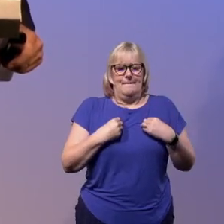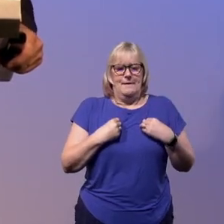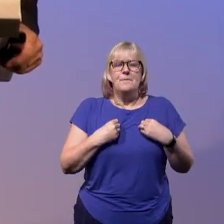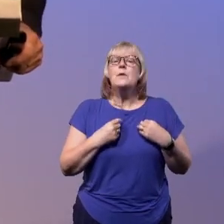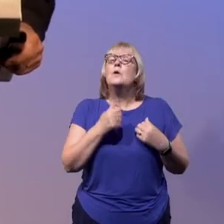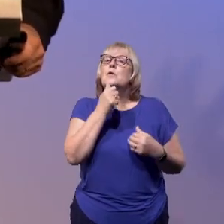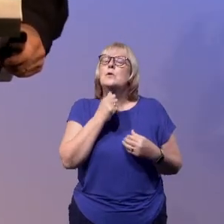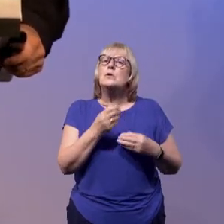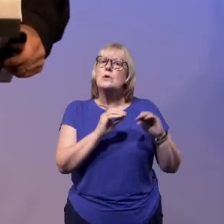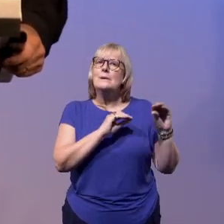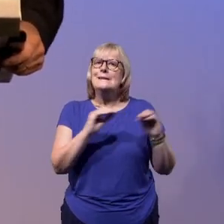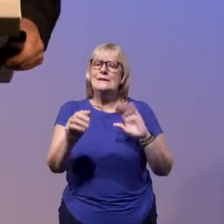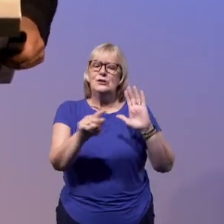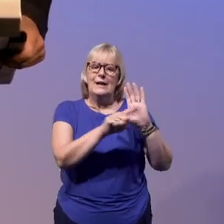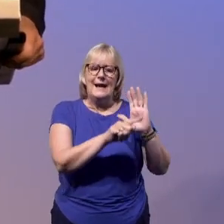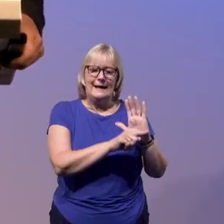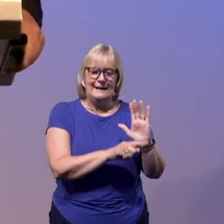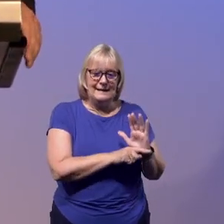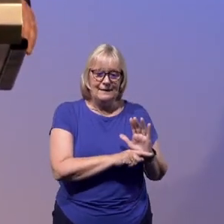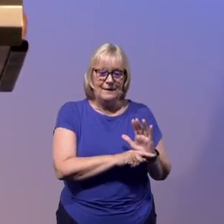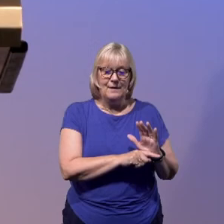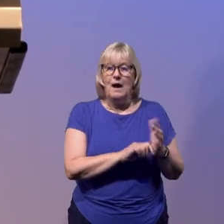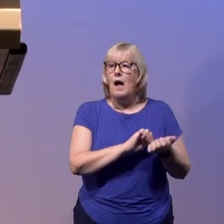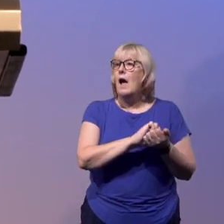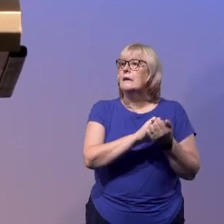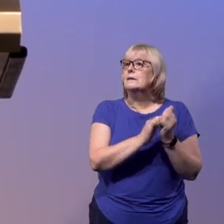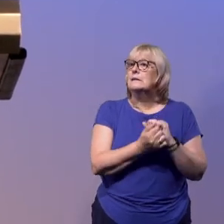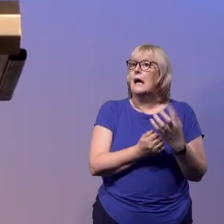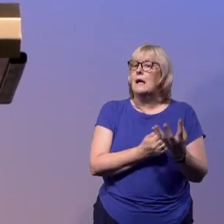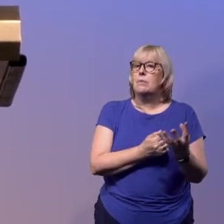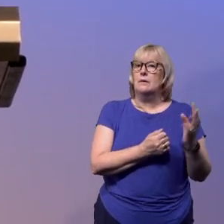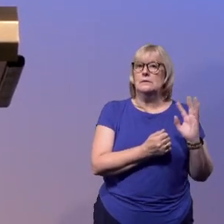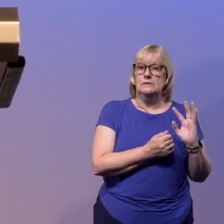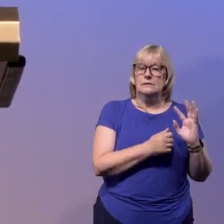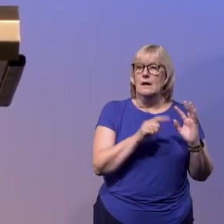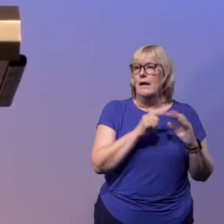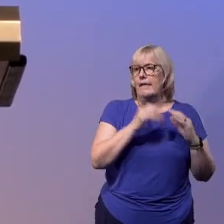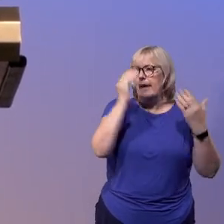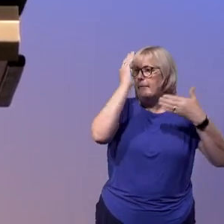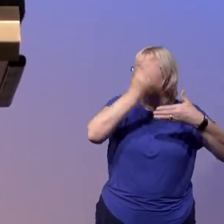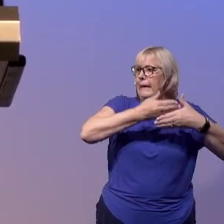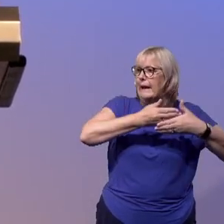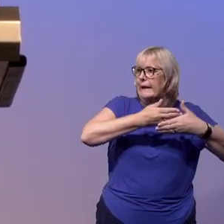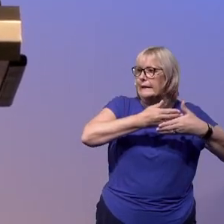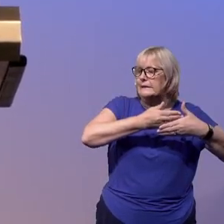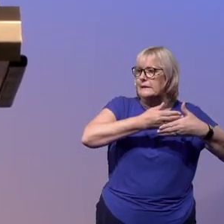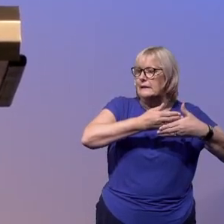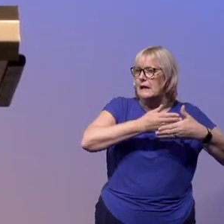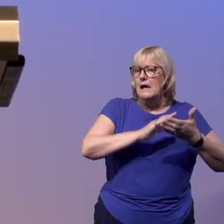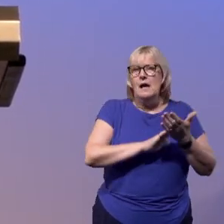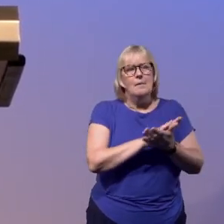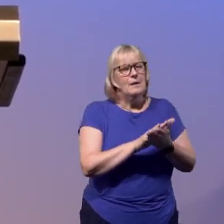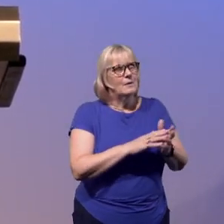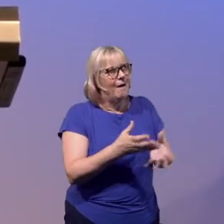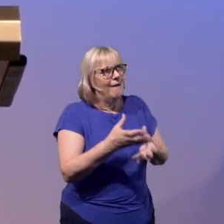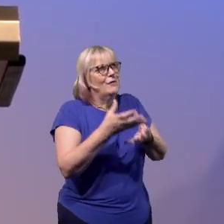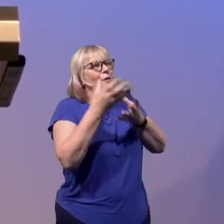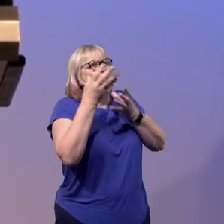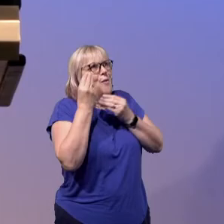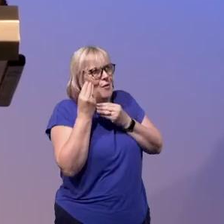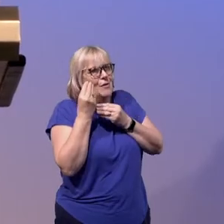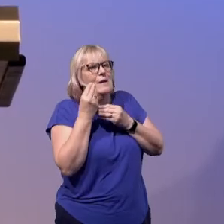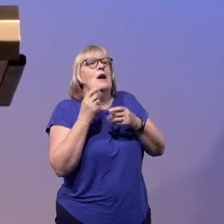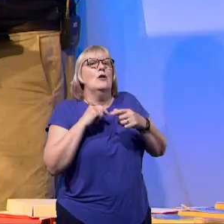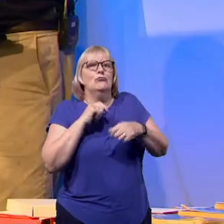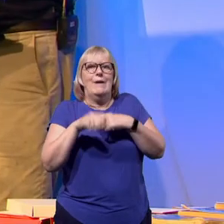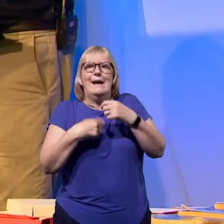negatives. So we see how hopeless the disciples are and how blind they are, and that teaches us what we should be doing. That's how